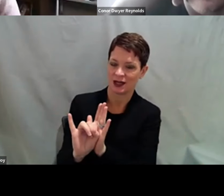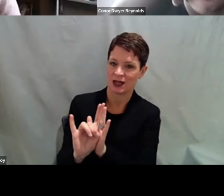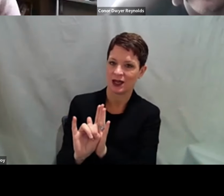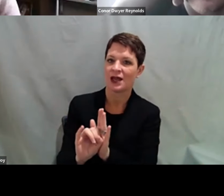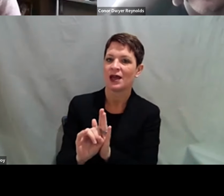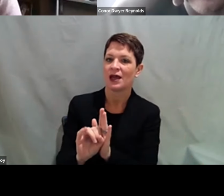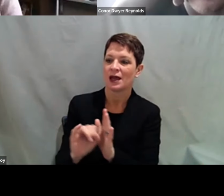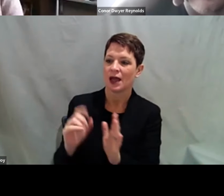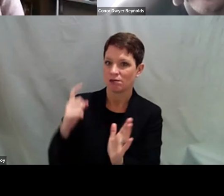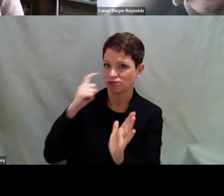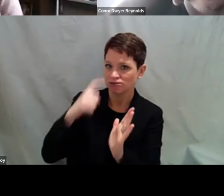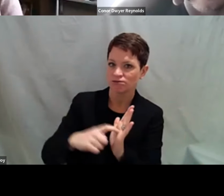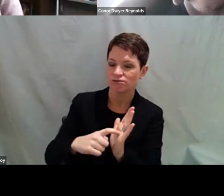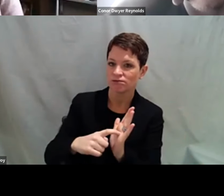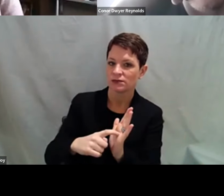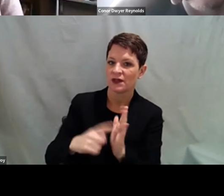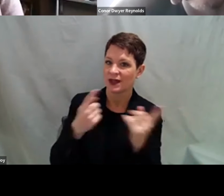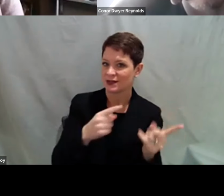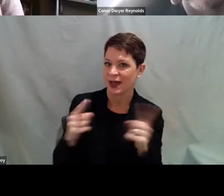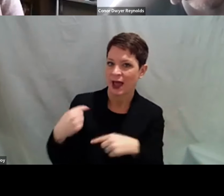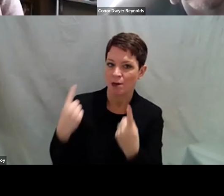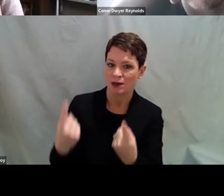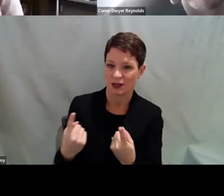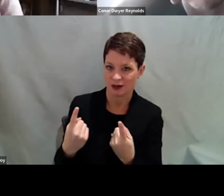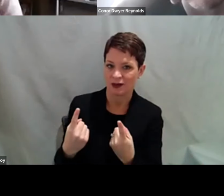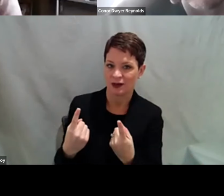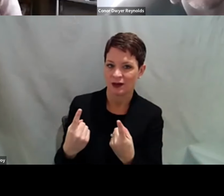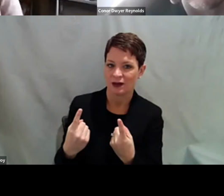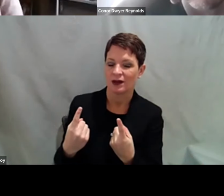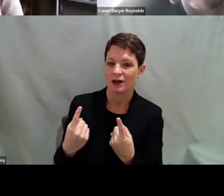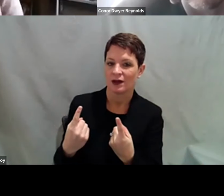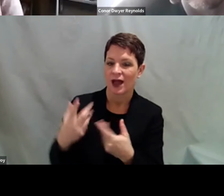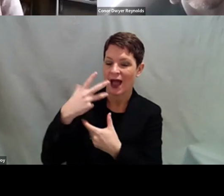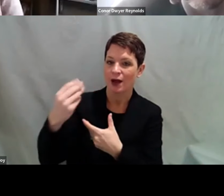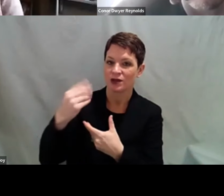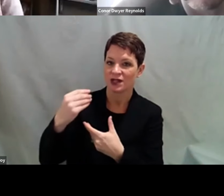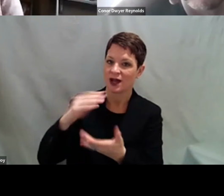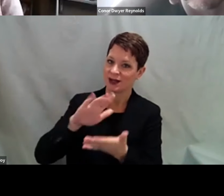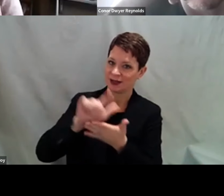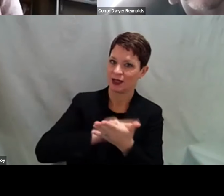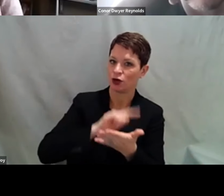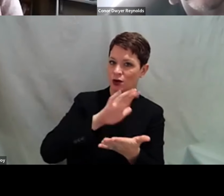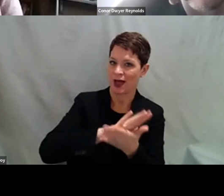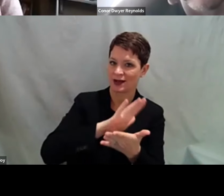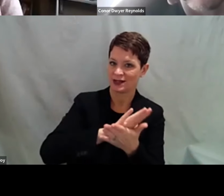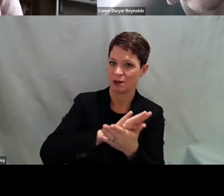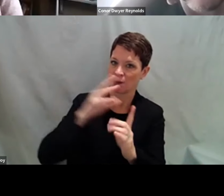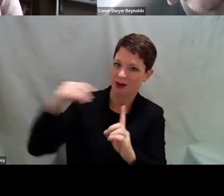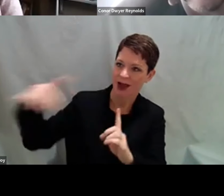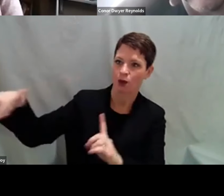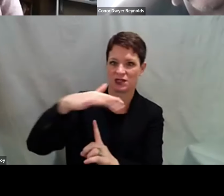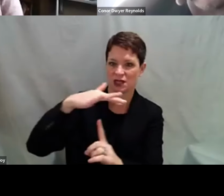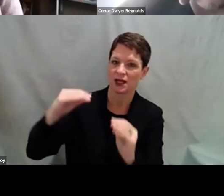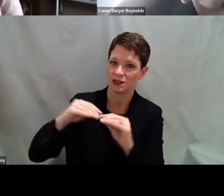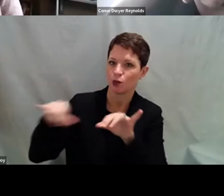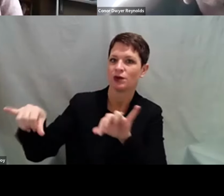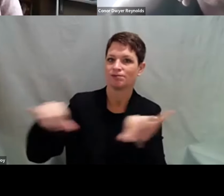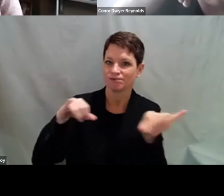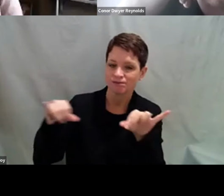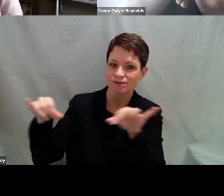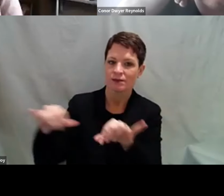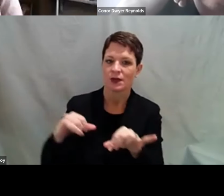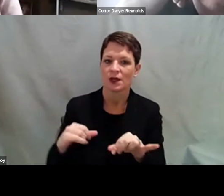disability identity that's gone on outside of the space of legal academia. And part of the project